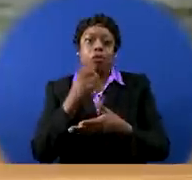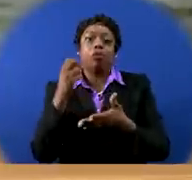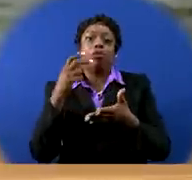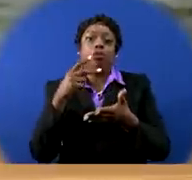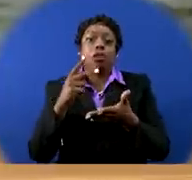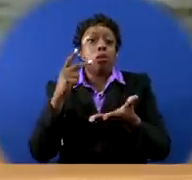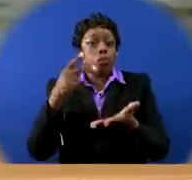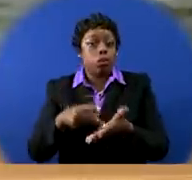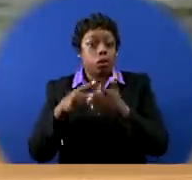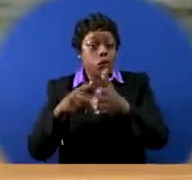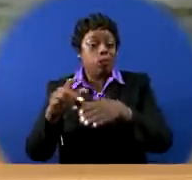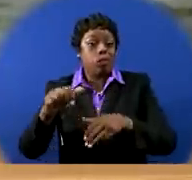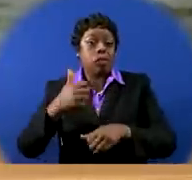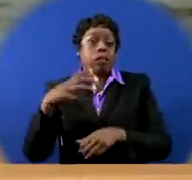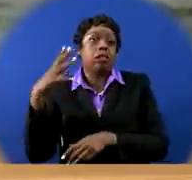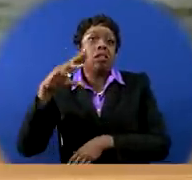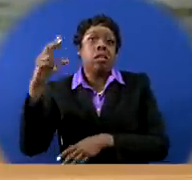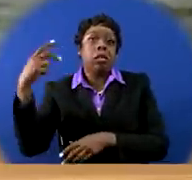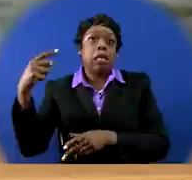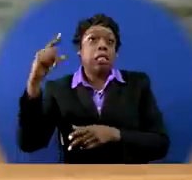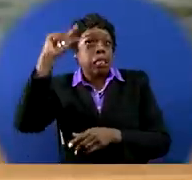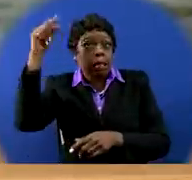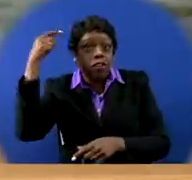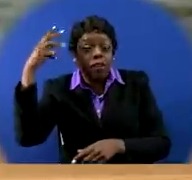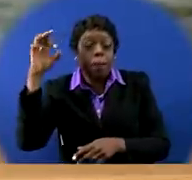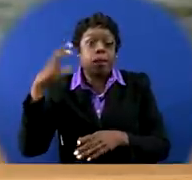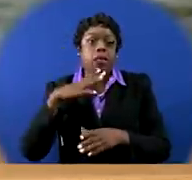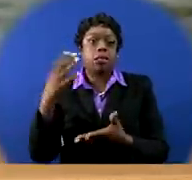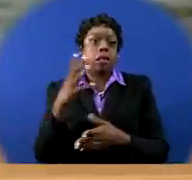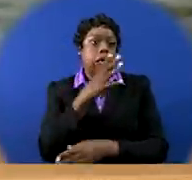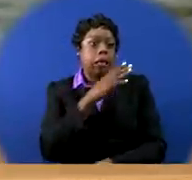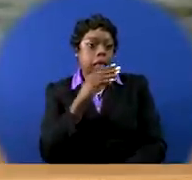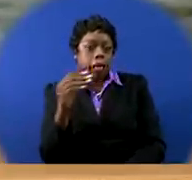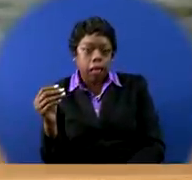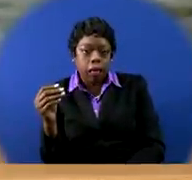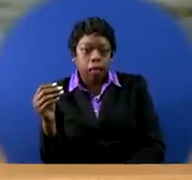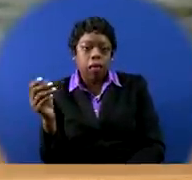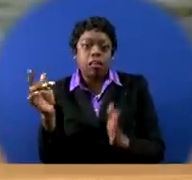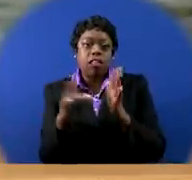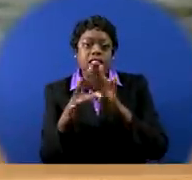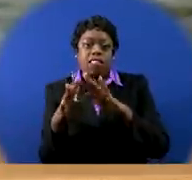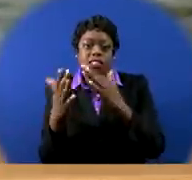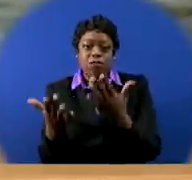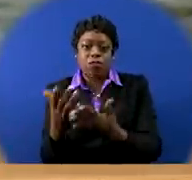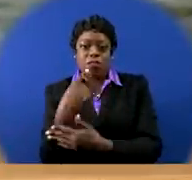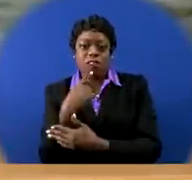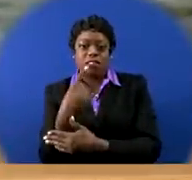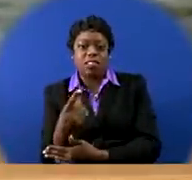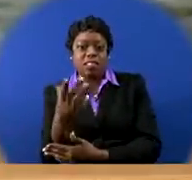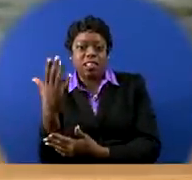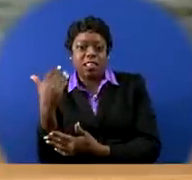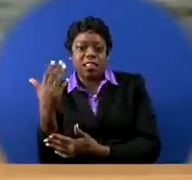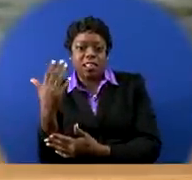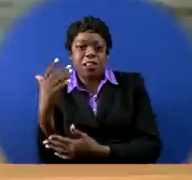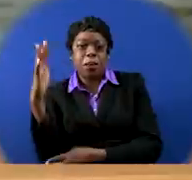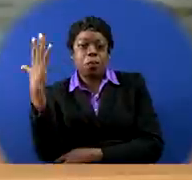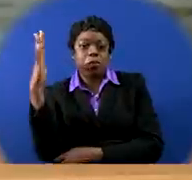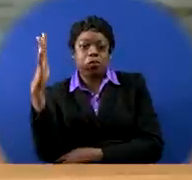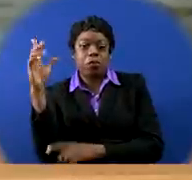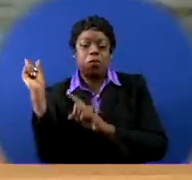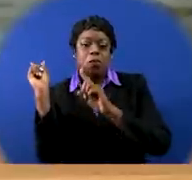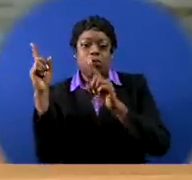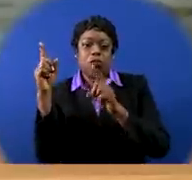the government. And as a consequence, the Bible says, Jesus said, come down out that tree. I'm going to your